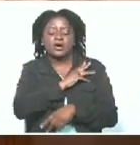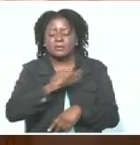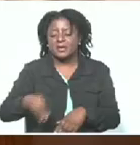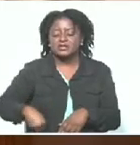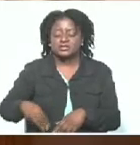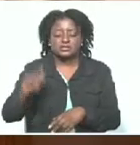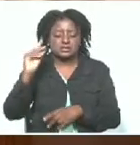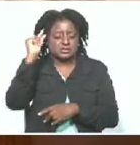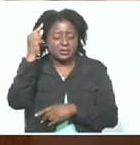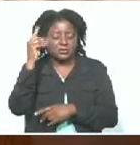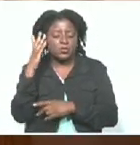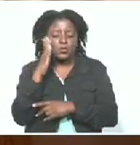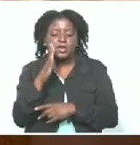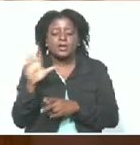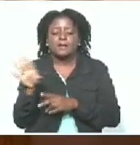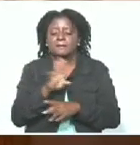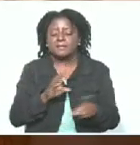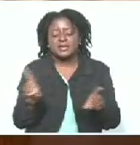be executed,